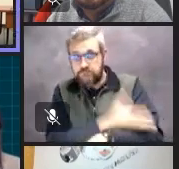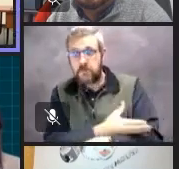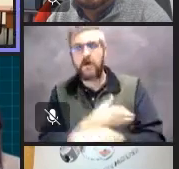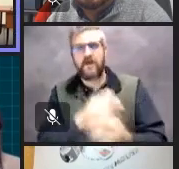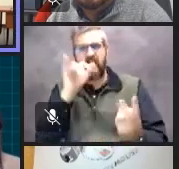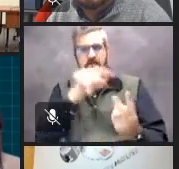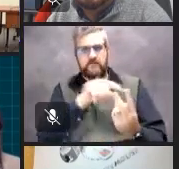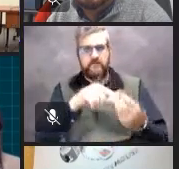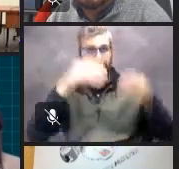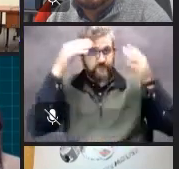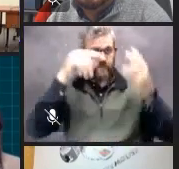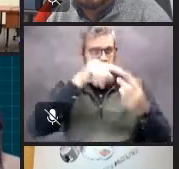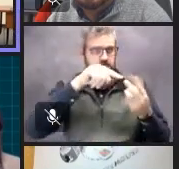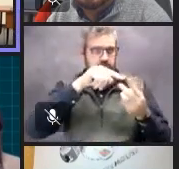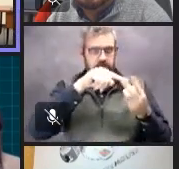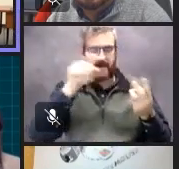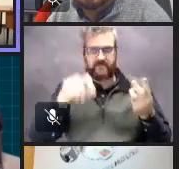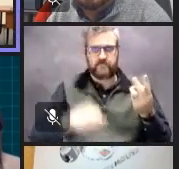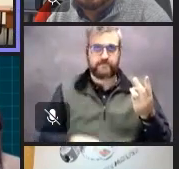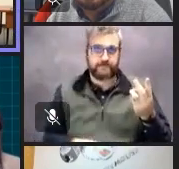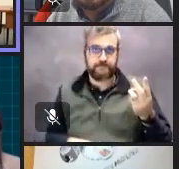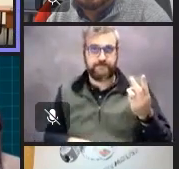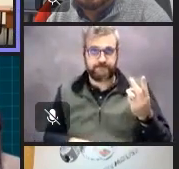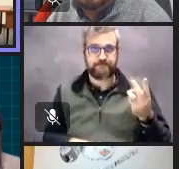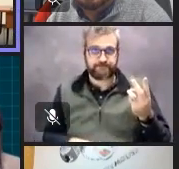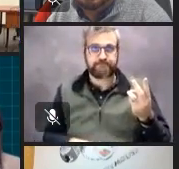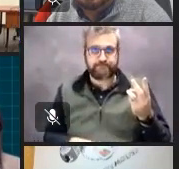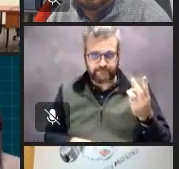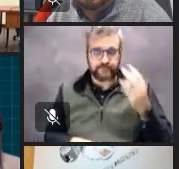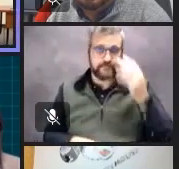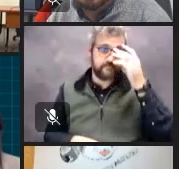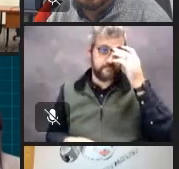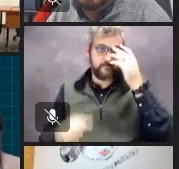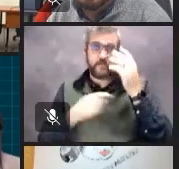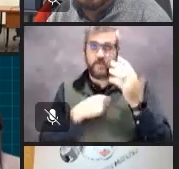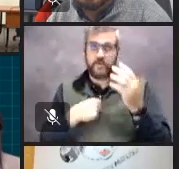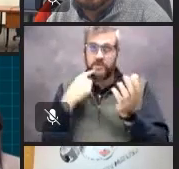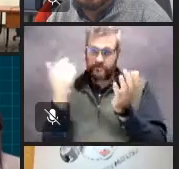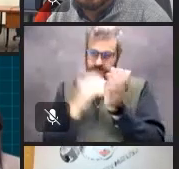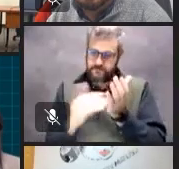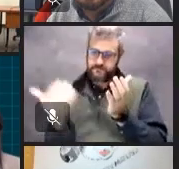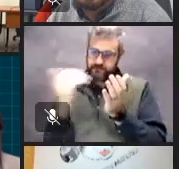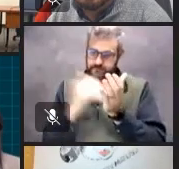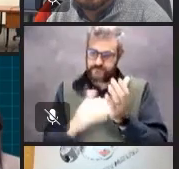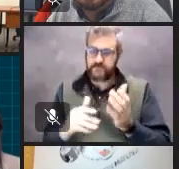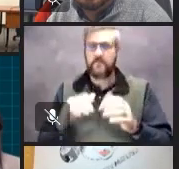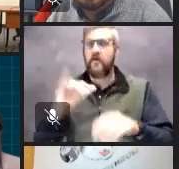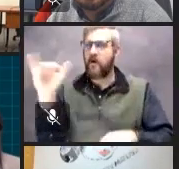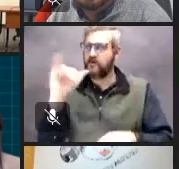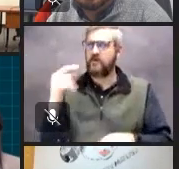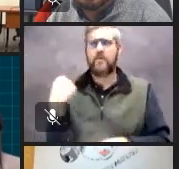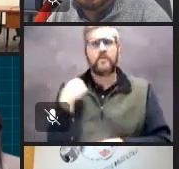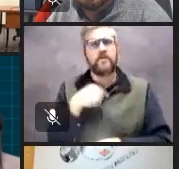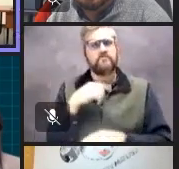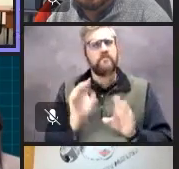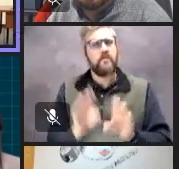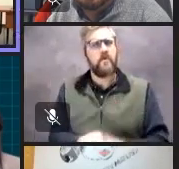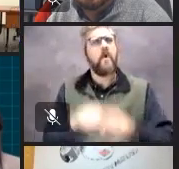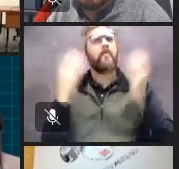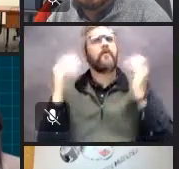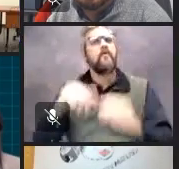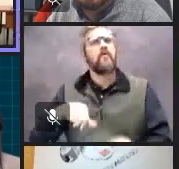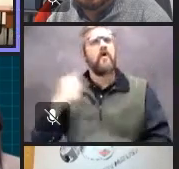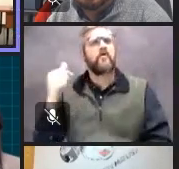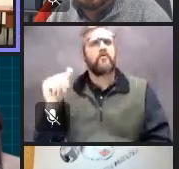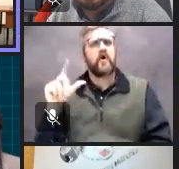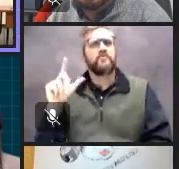focus on that. So we've kept saying that, but at the same time, we're open to other alternative